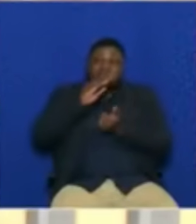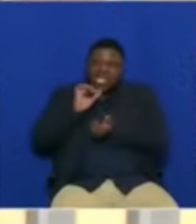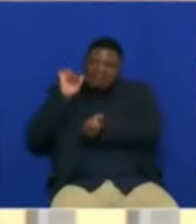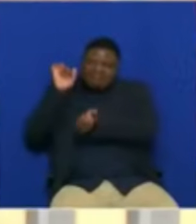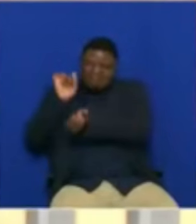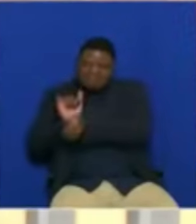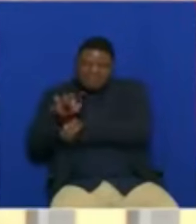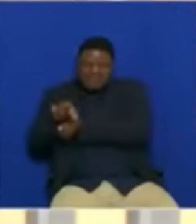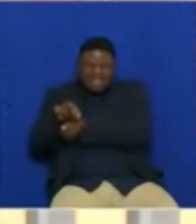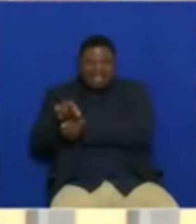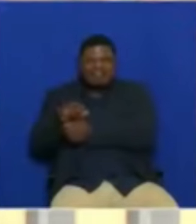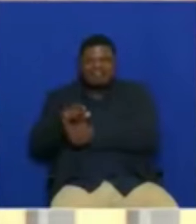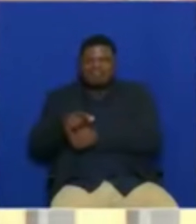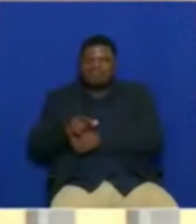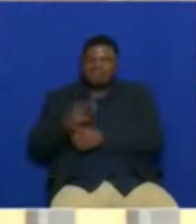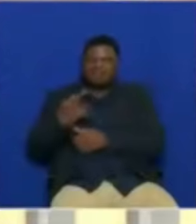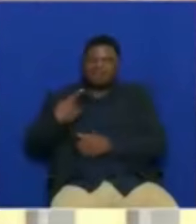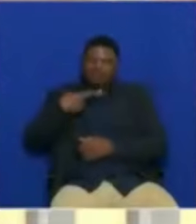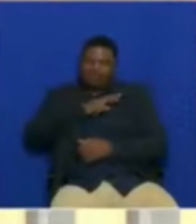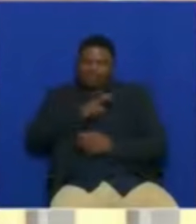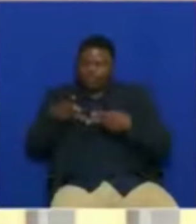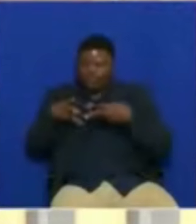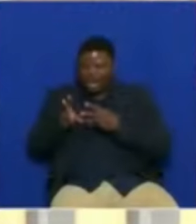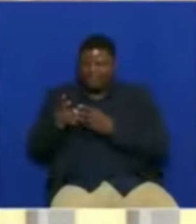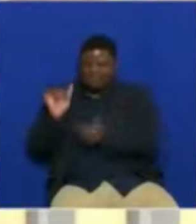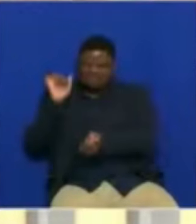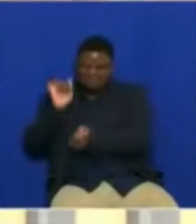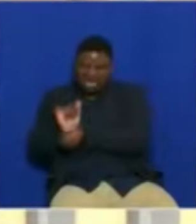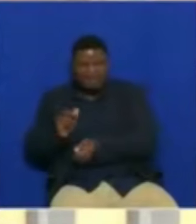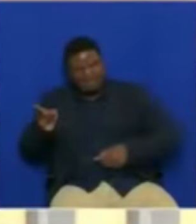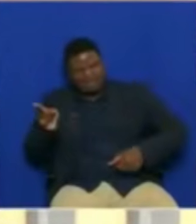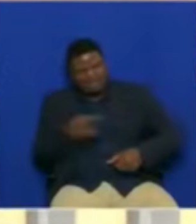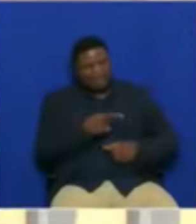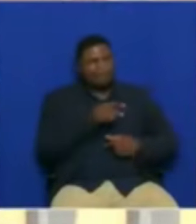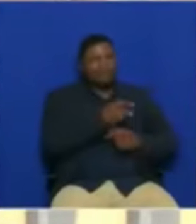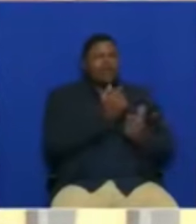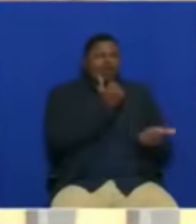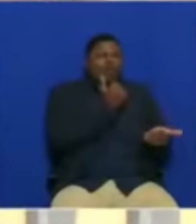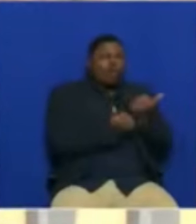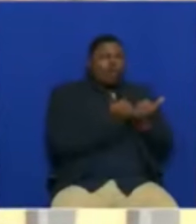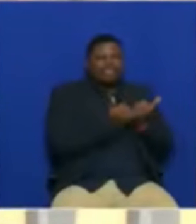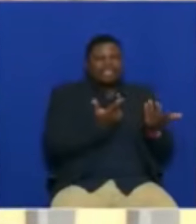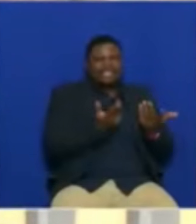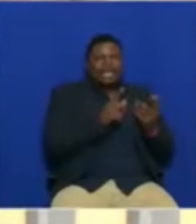an arrest because you know her address, her details, and her workplace?